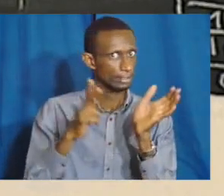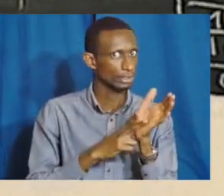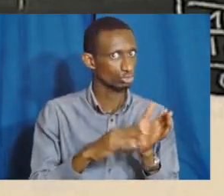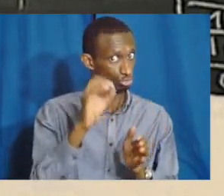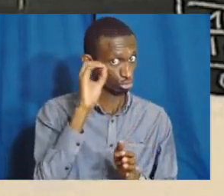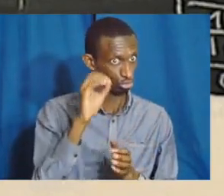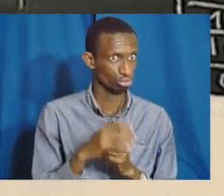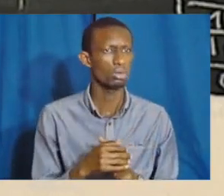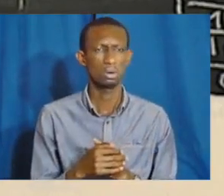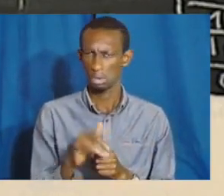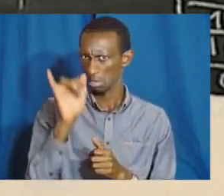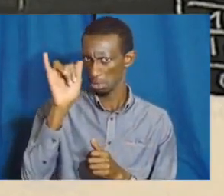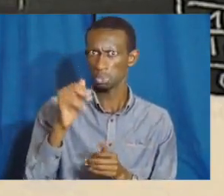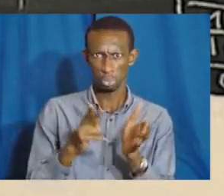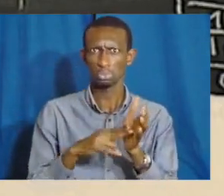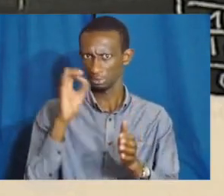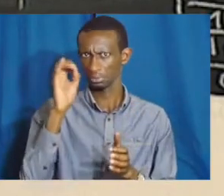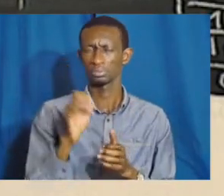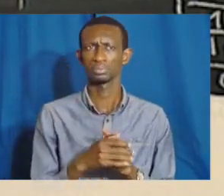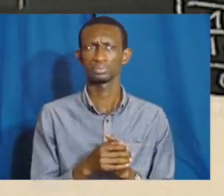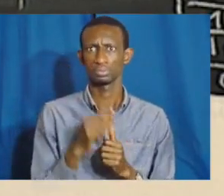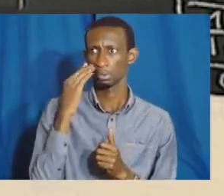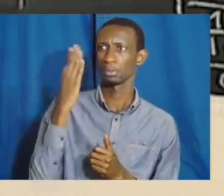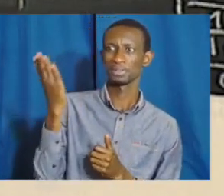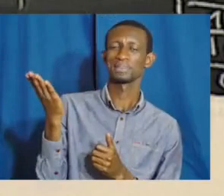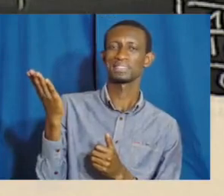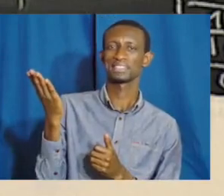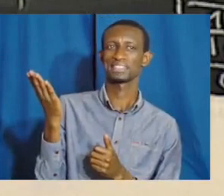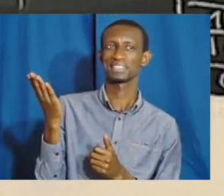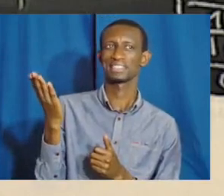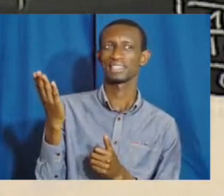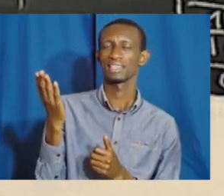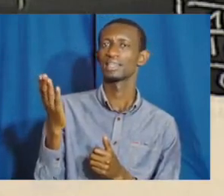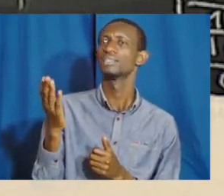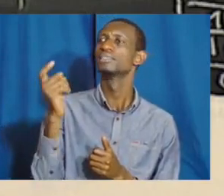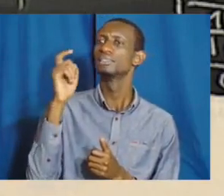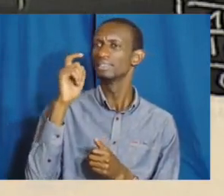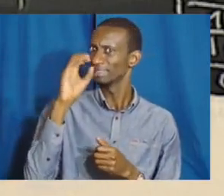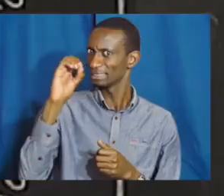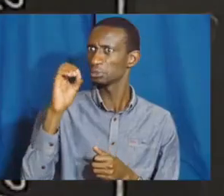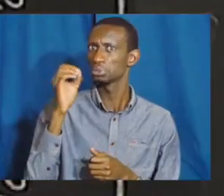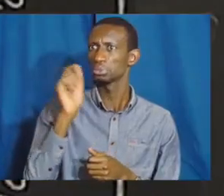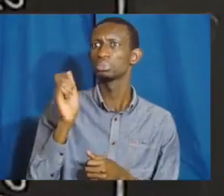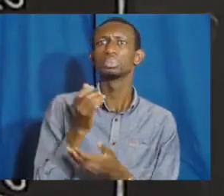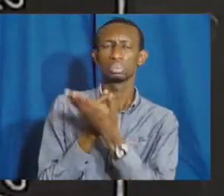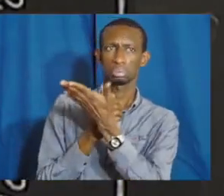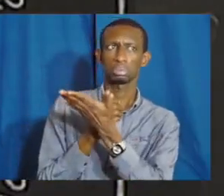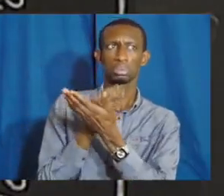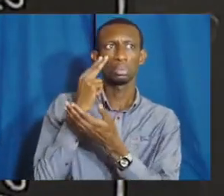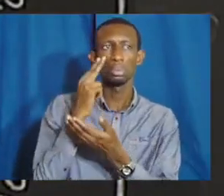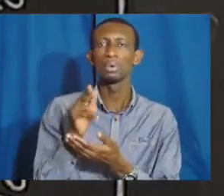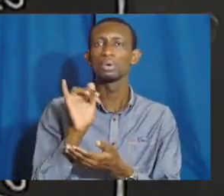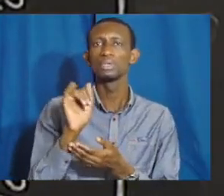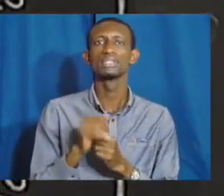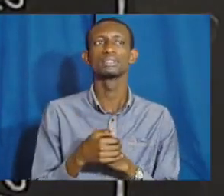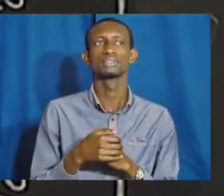of course, y is also equal to 0. Do you see this? You just put 0 over here, and you remain with 0 times